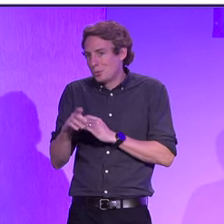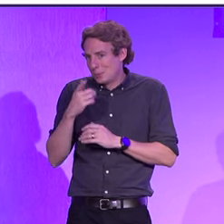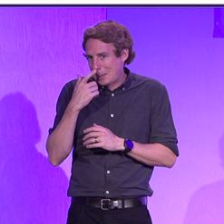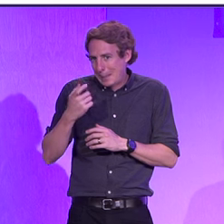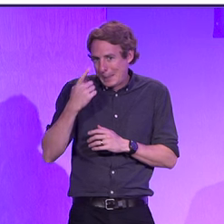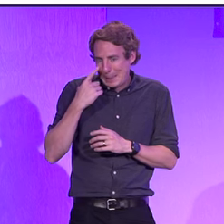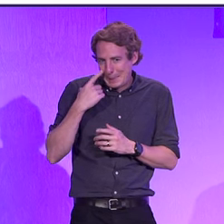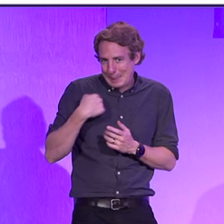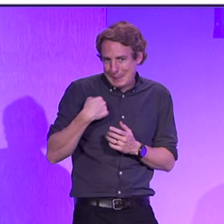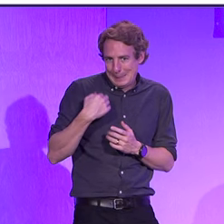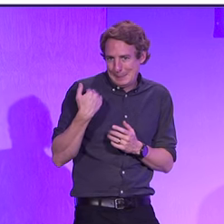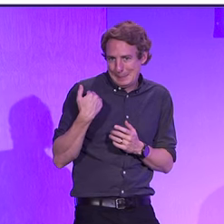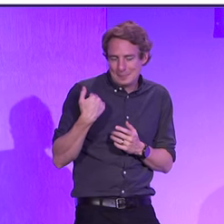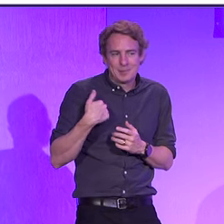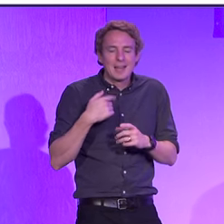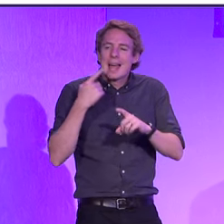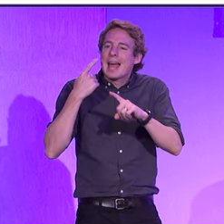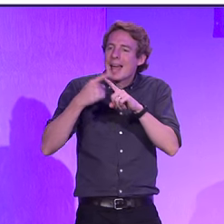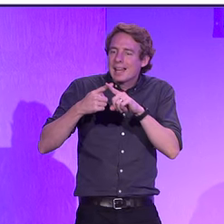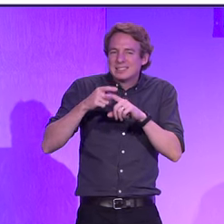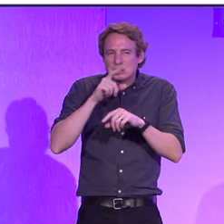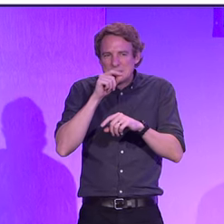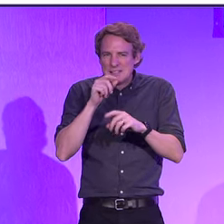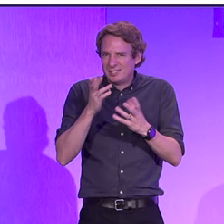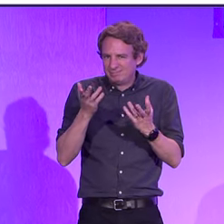LinkedIn, X/Twitter,